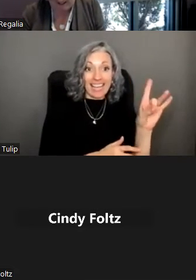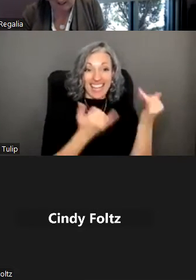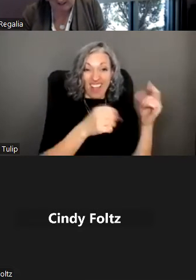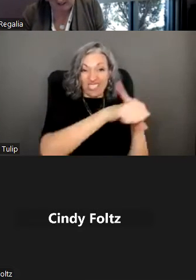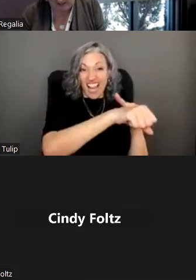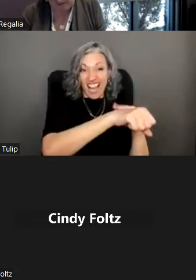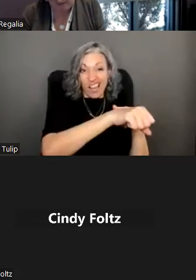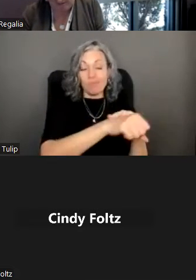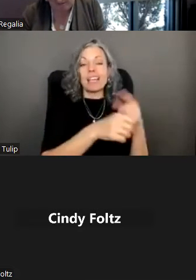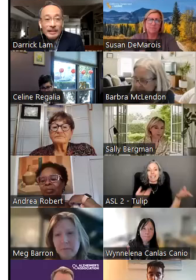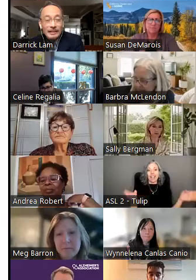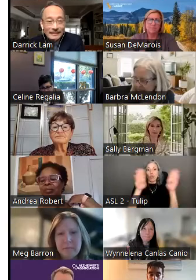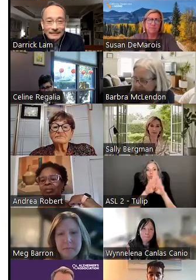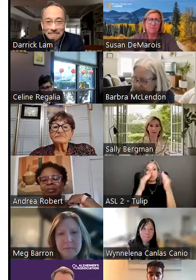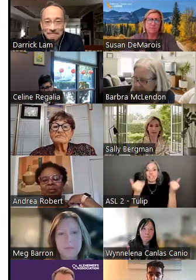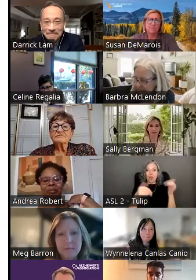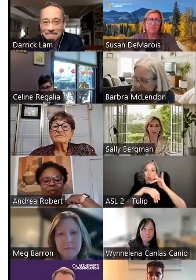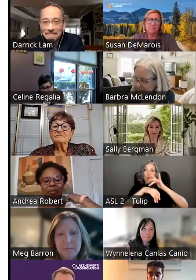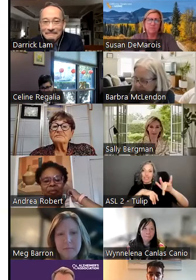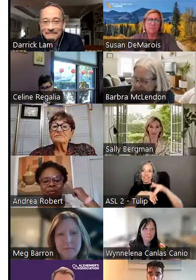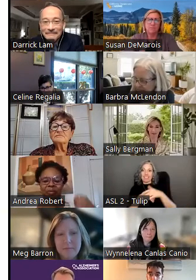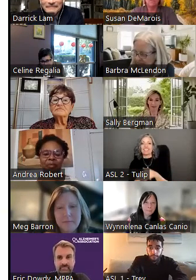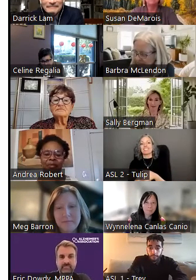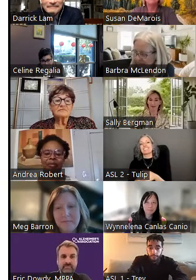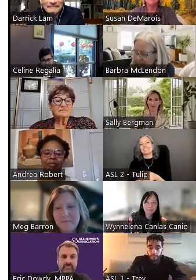can adjourn the meeting earlier.